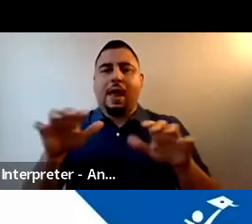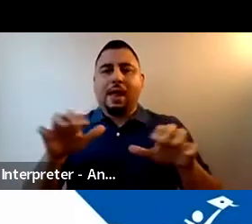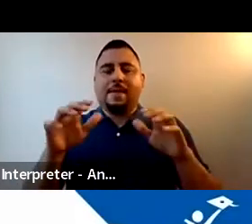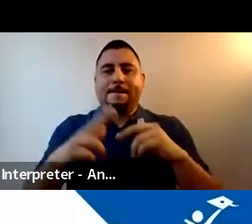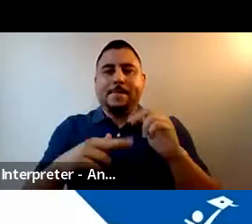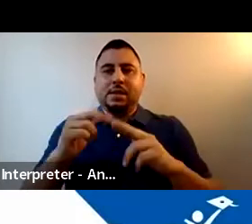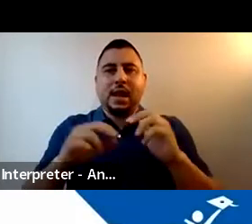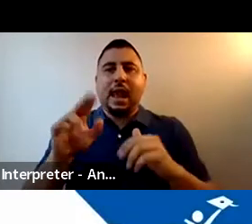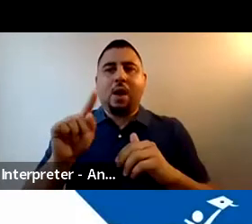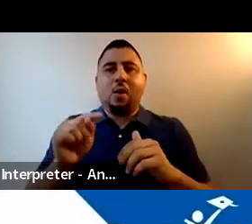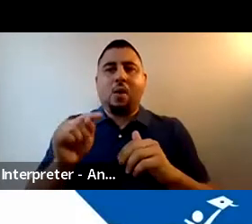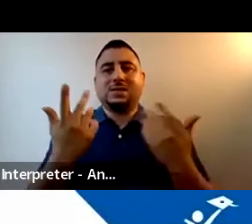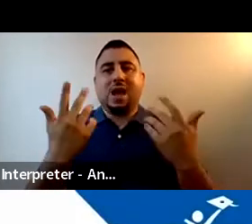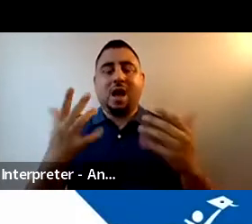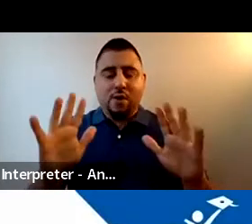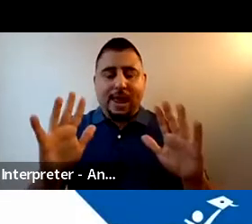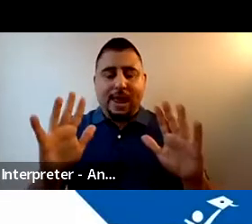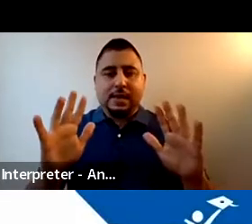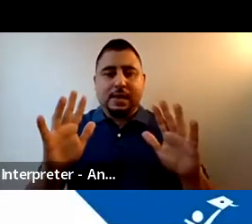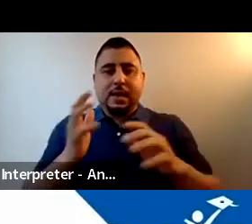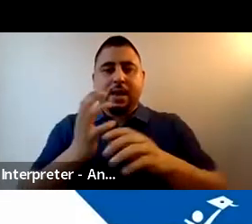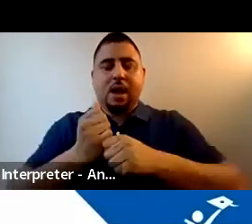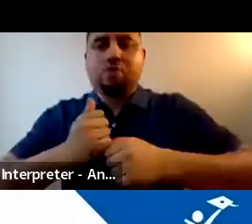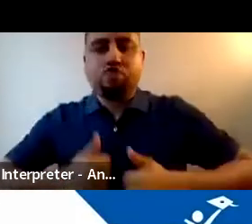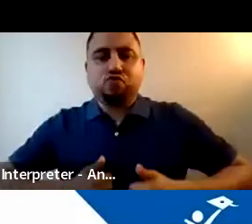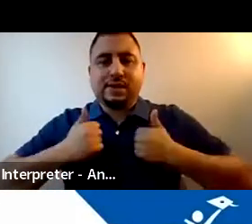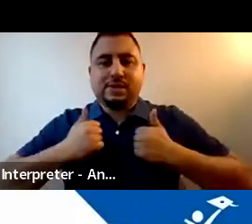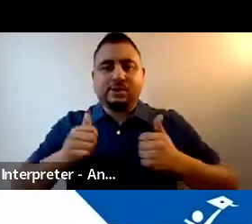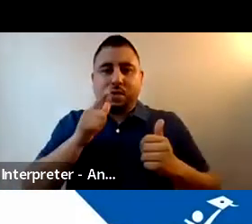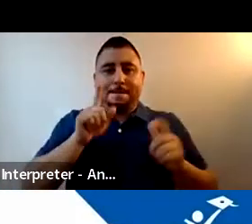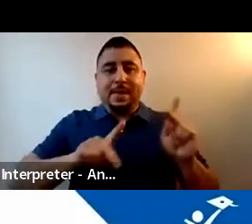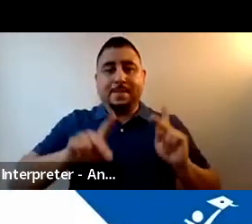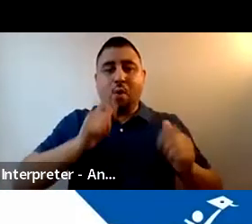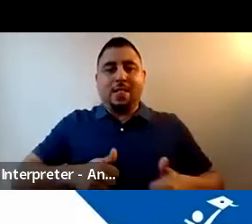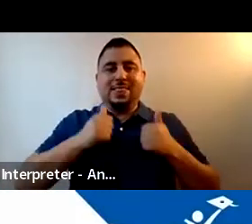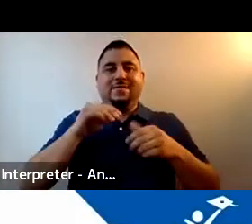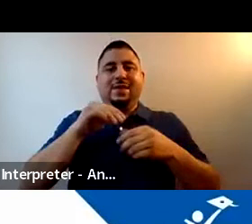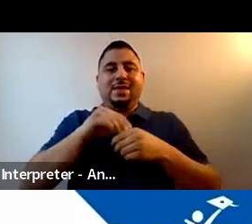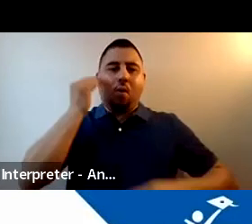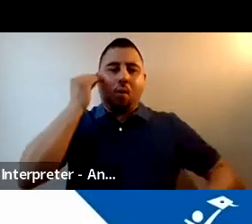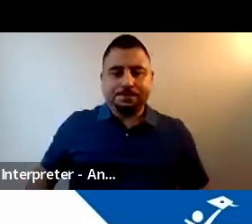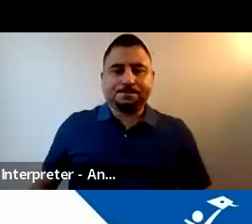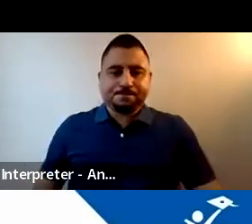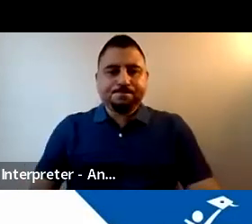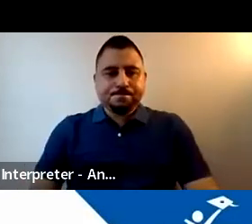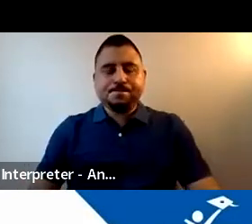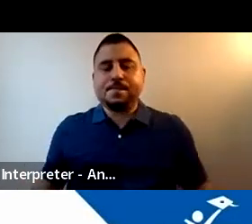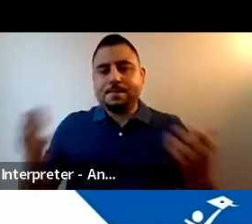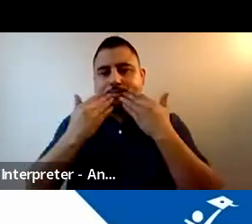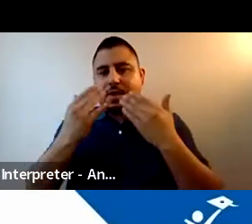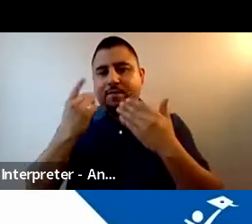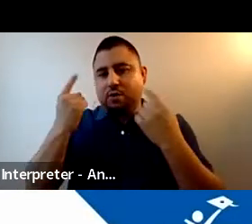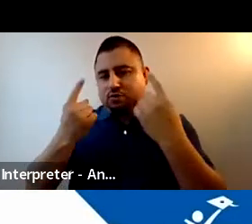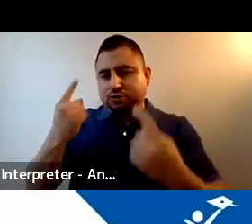out and one has already gotten residences occupying the homes. Thank you very much for your consideration to